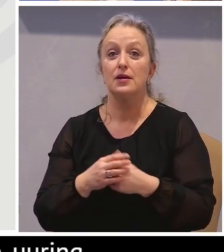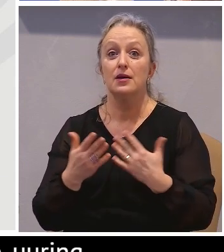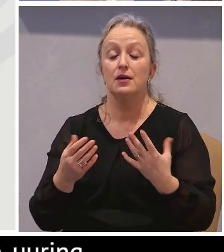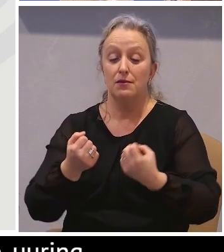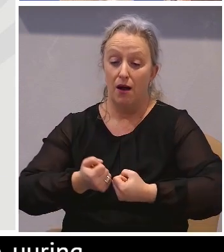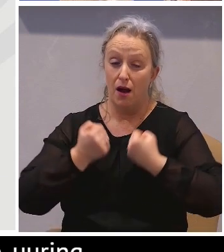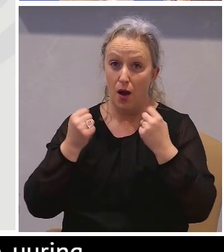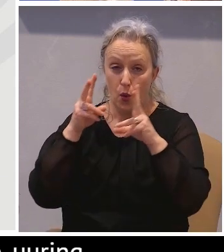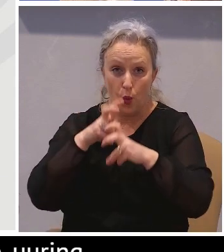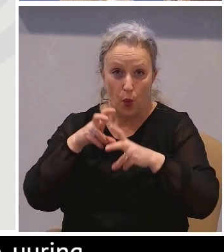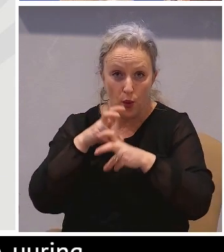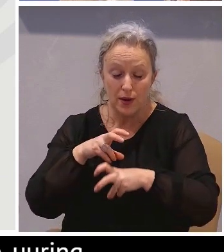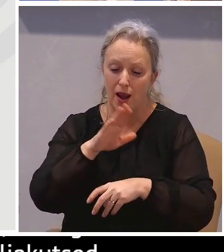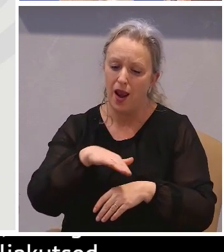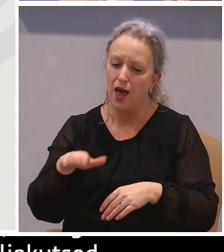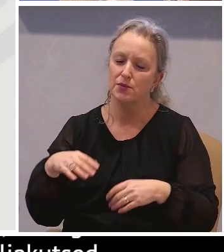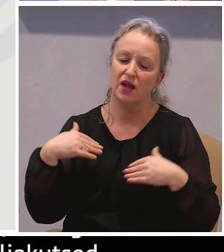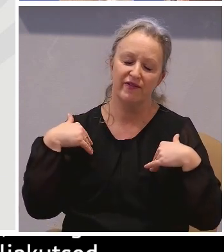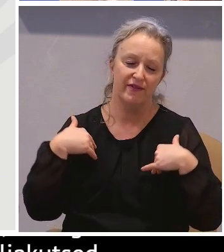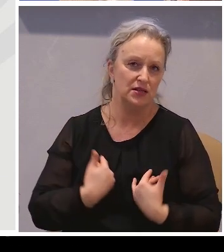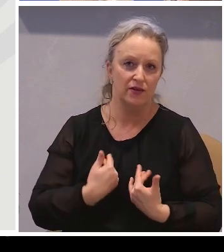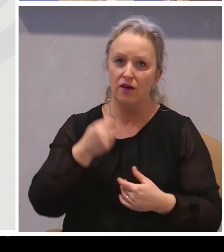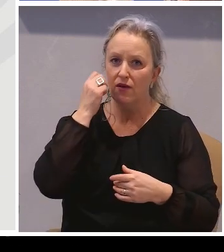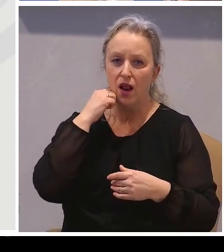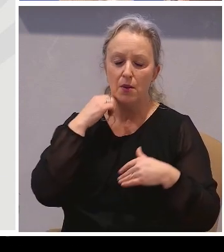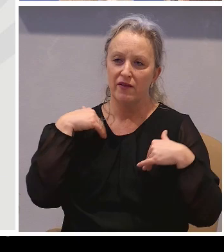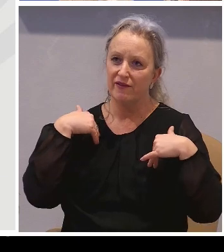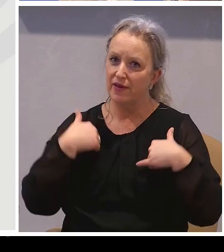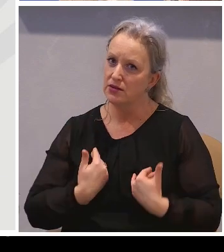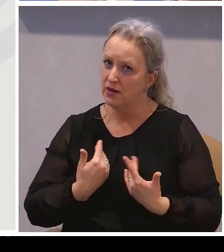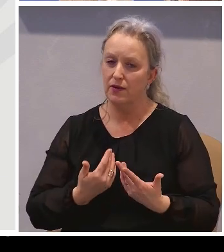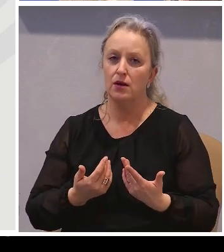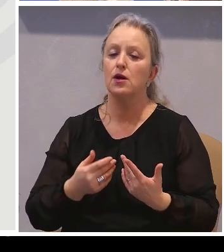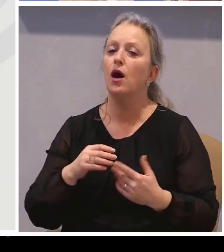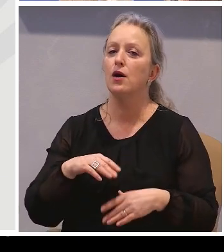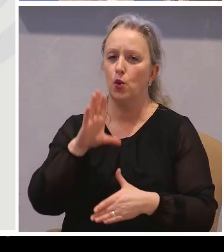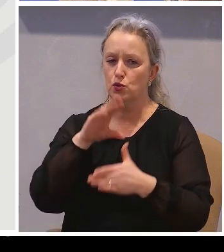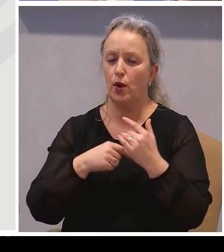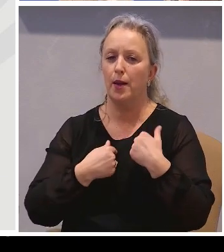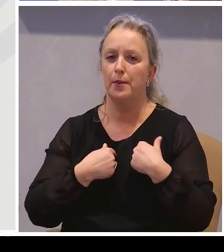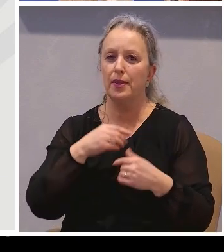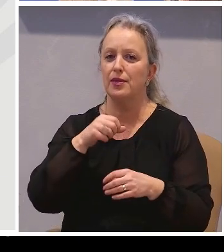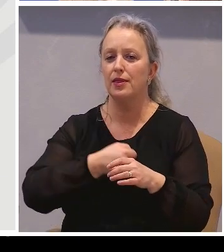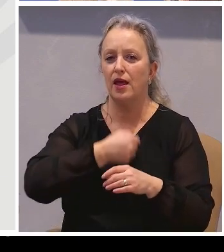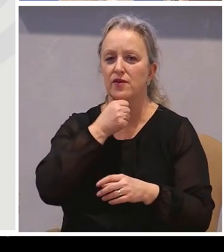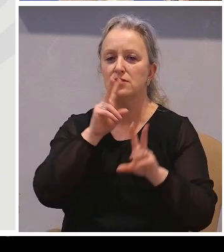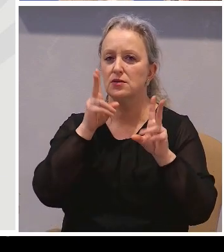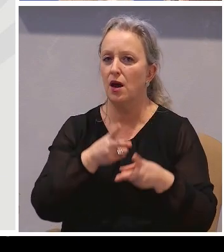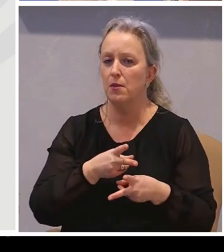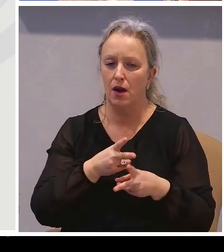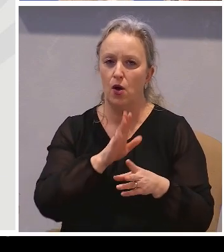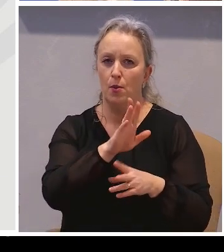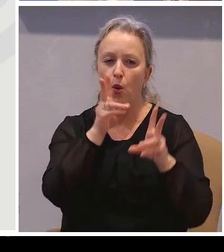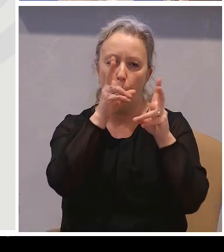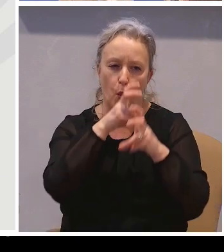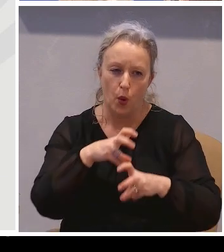Both for uuringud, siis researchers ka and lapsed pharmaceuticals. väsivad, vanemad väsinud, And täiskasvanud with väsivad, long-term kogu kõik trials, täiskasvanud väsivad. children get Sellepärast, tired, et,